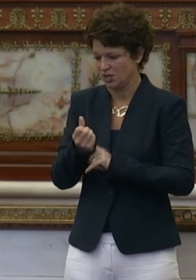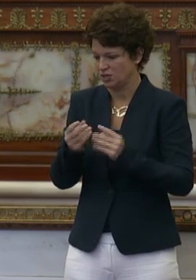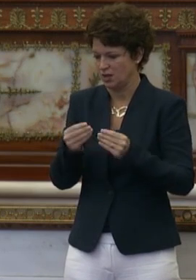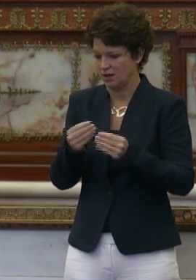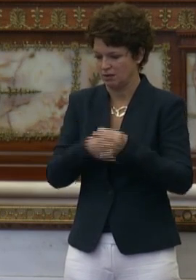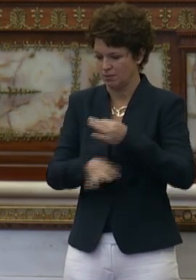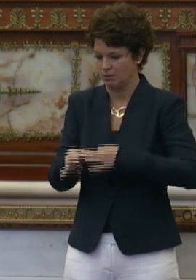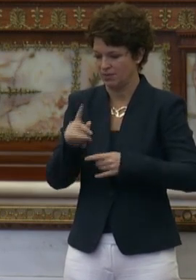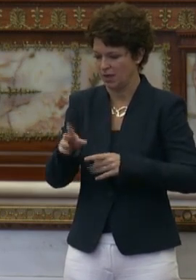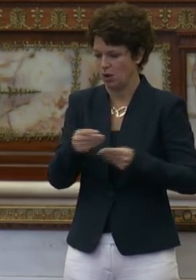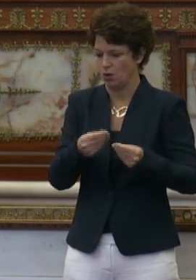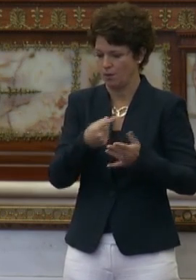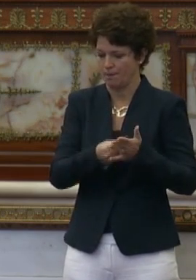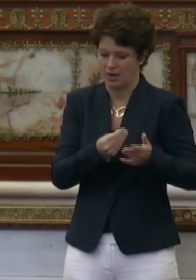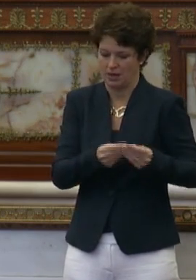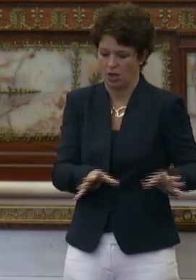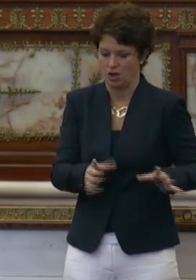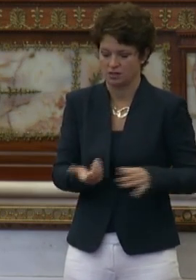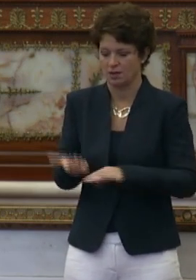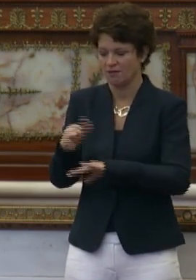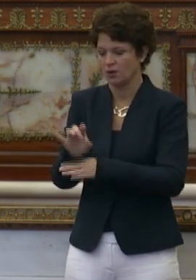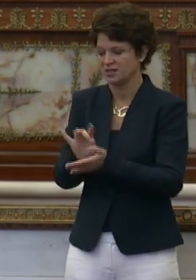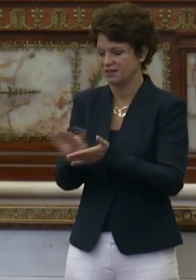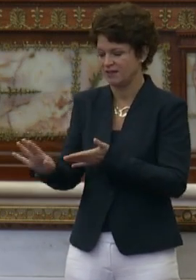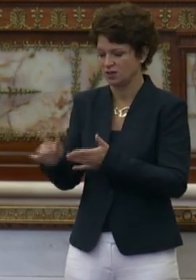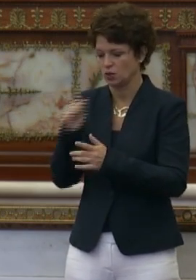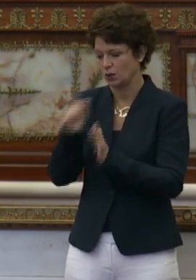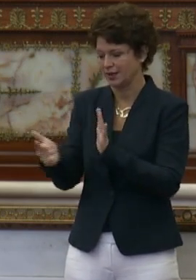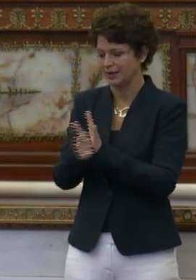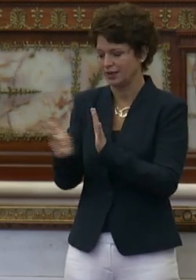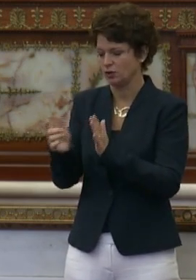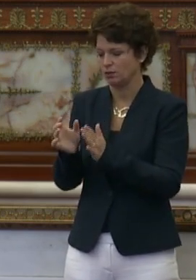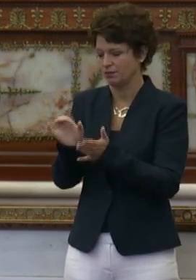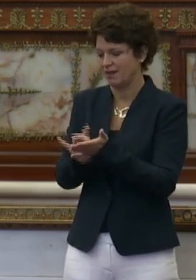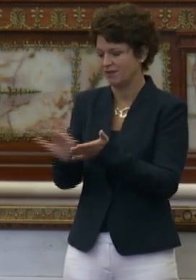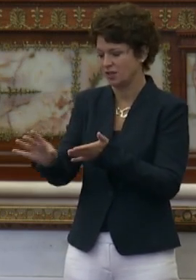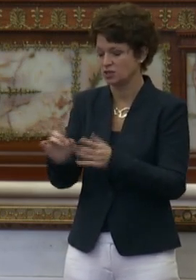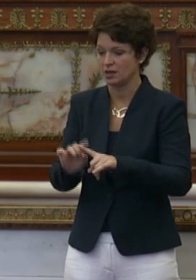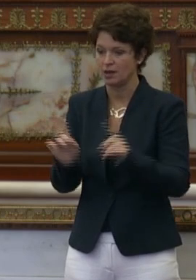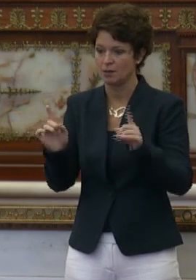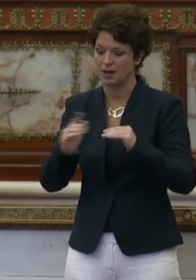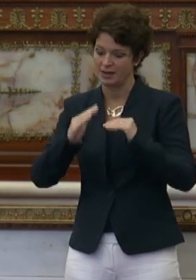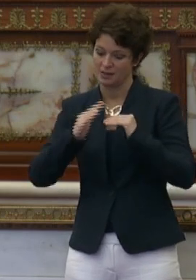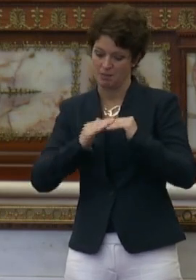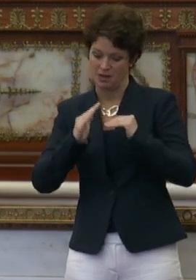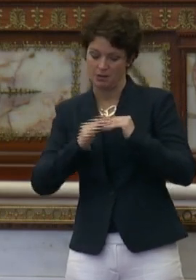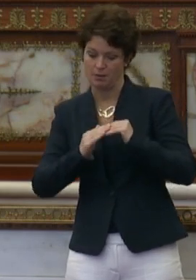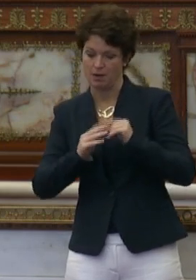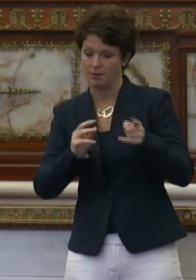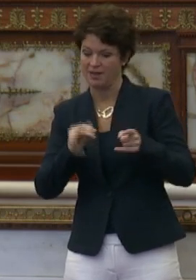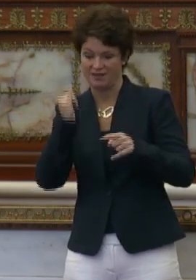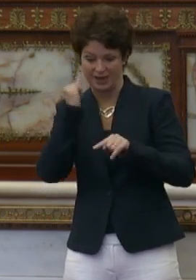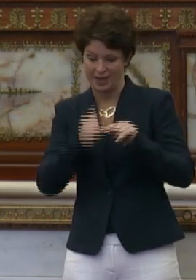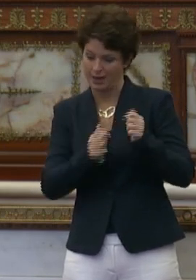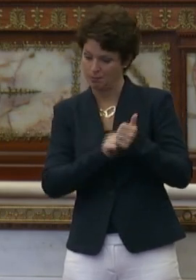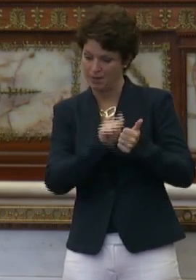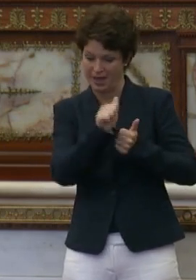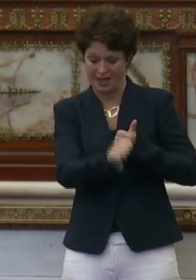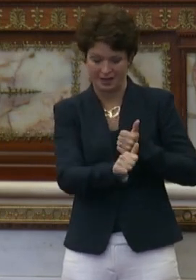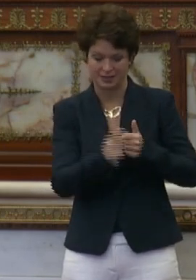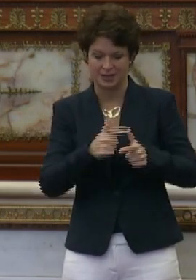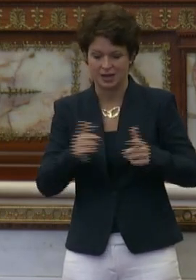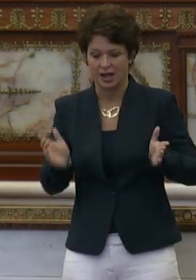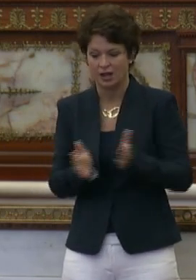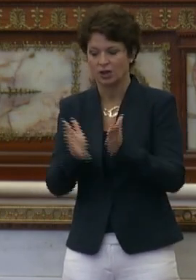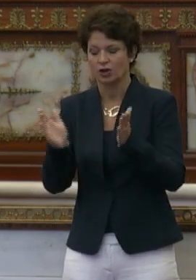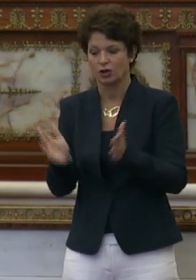losses, really, from a forced eviction or an illegal eviction. But as a bare minimum, if that can't pass, then I just urge